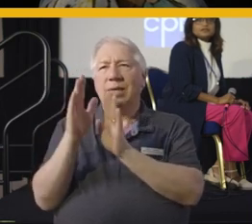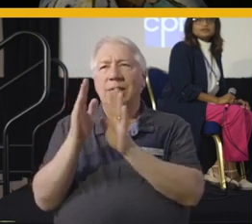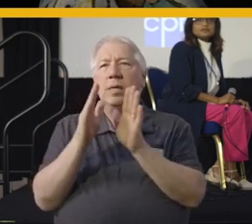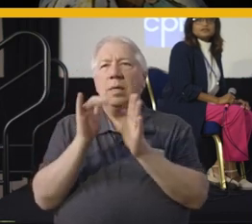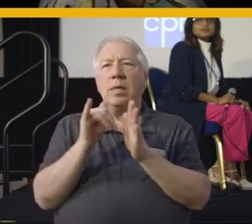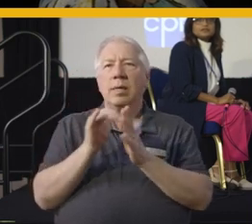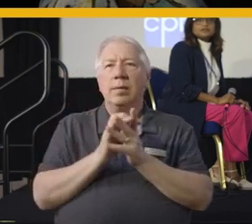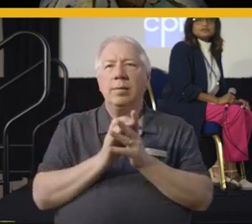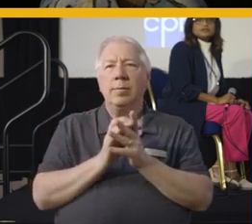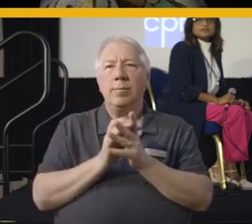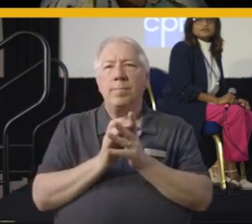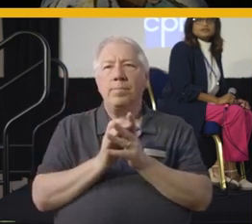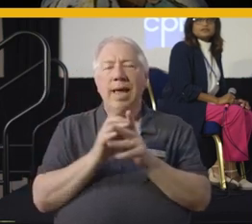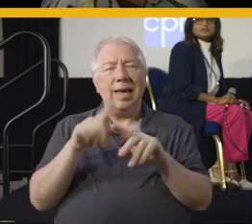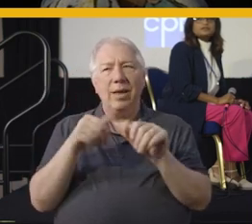That's right.